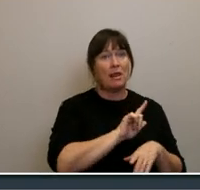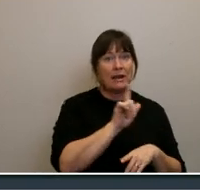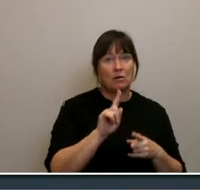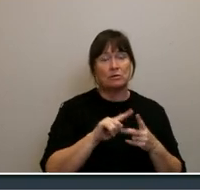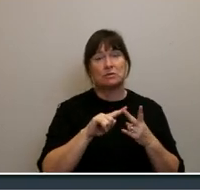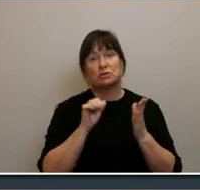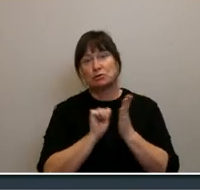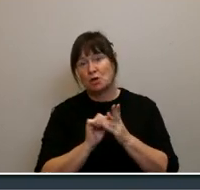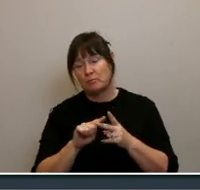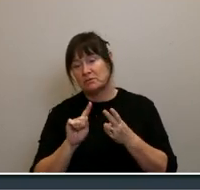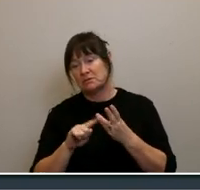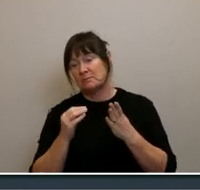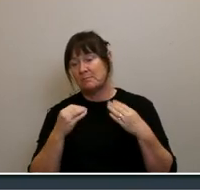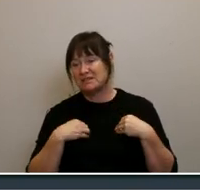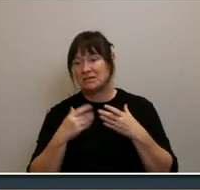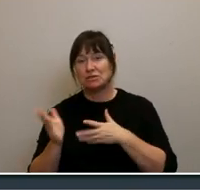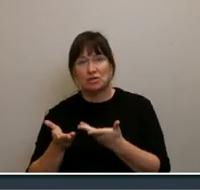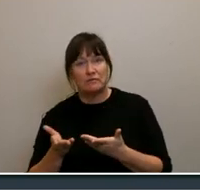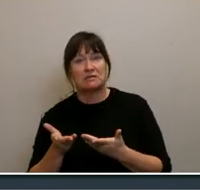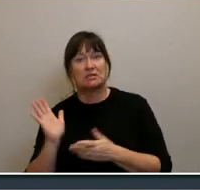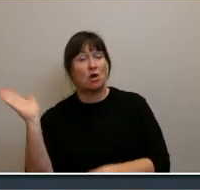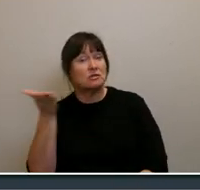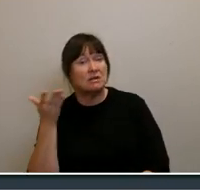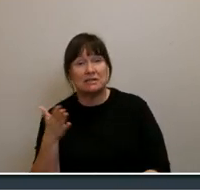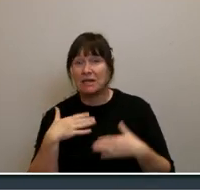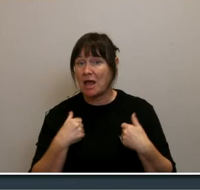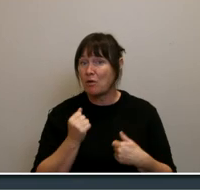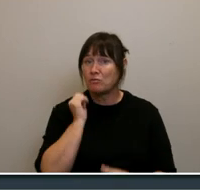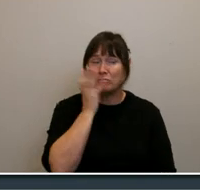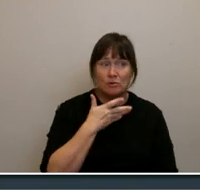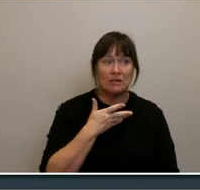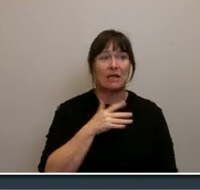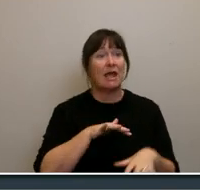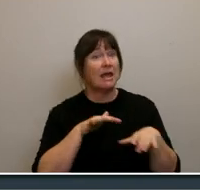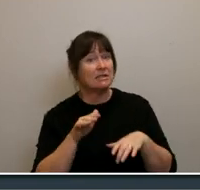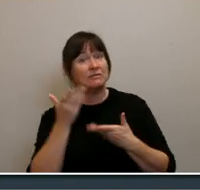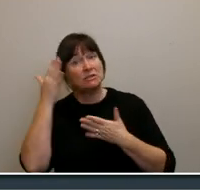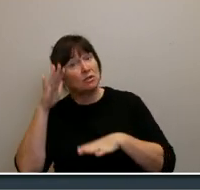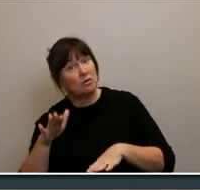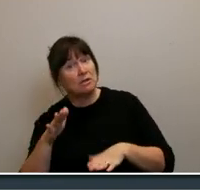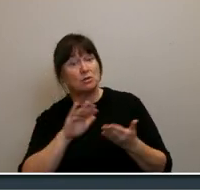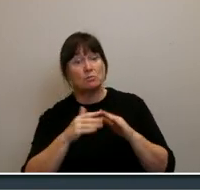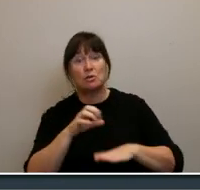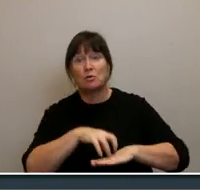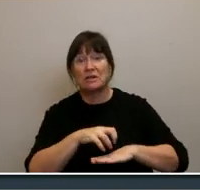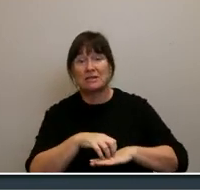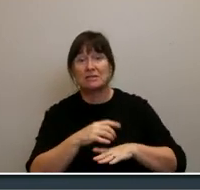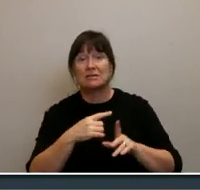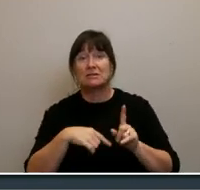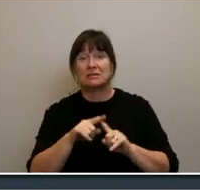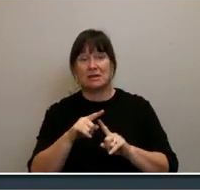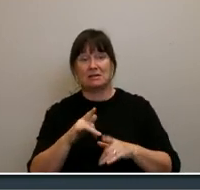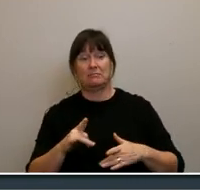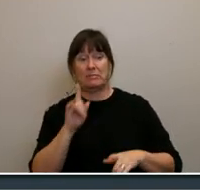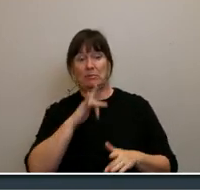retail, business services, hospitality, health, beauty, activities, accommodation, community organisations and inner